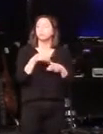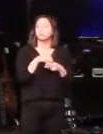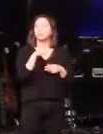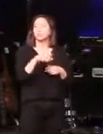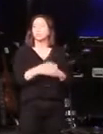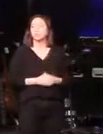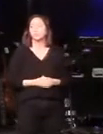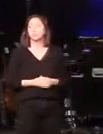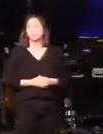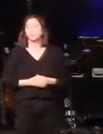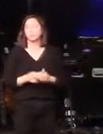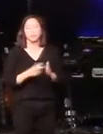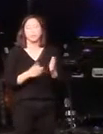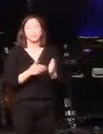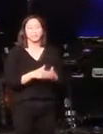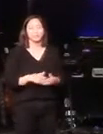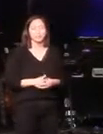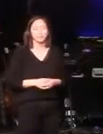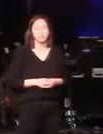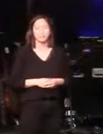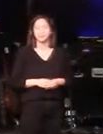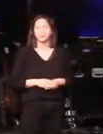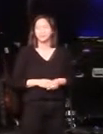to you one more time.